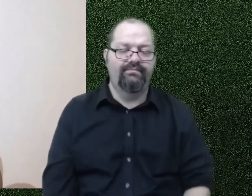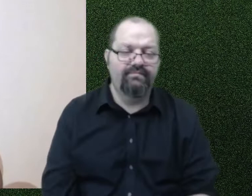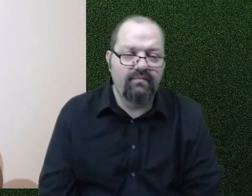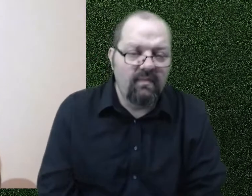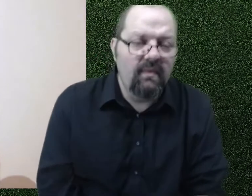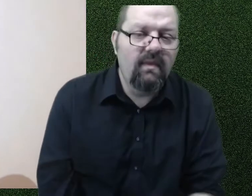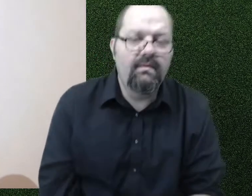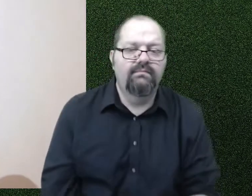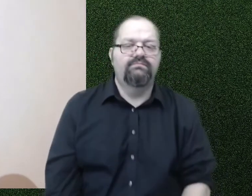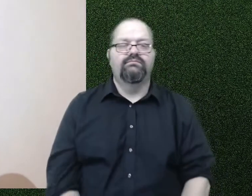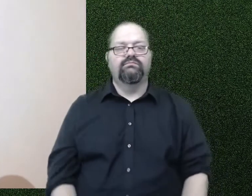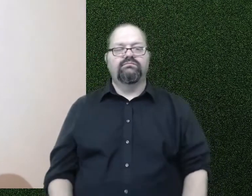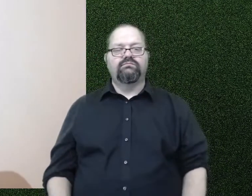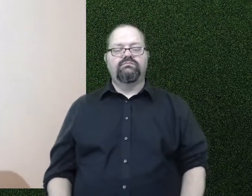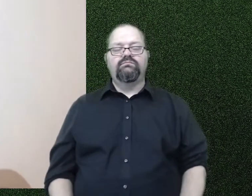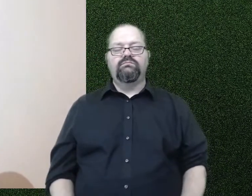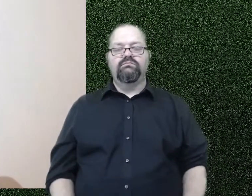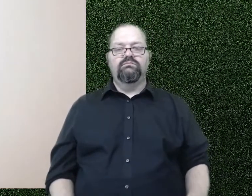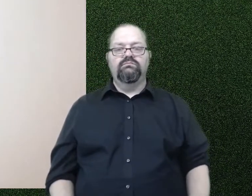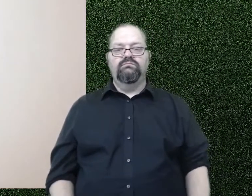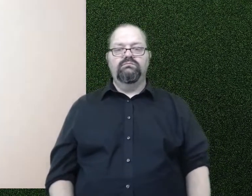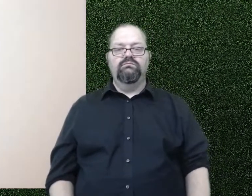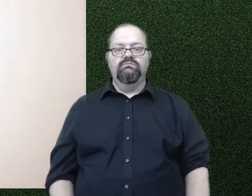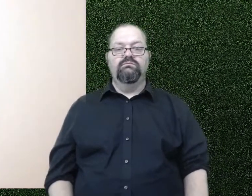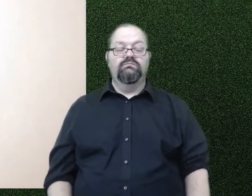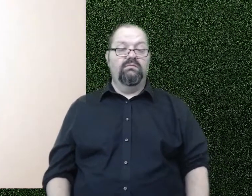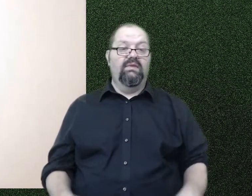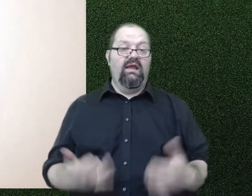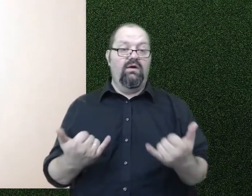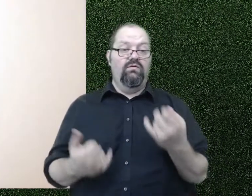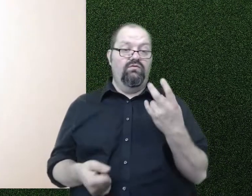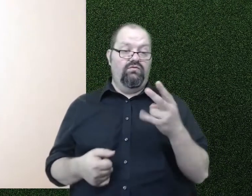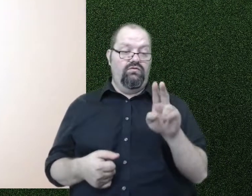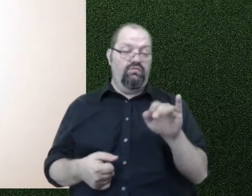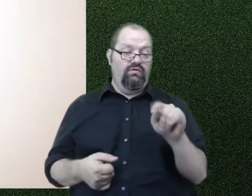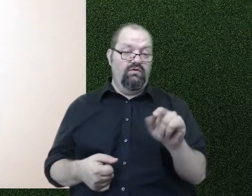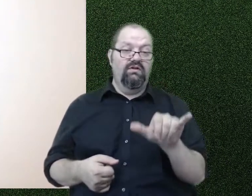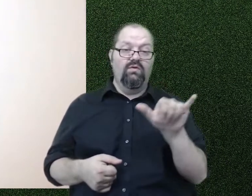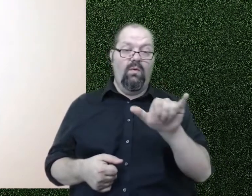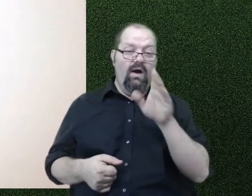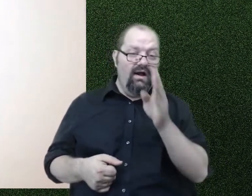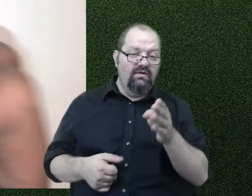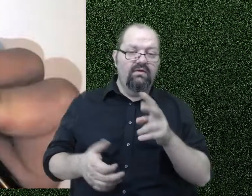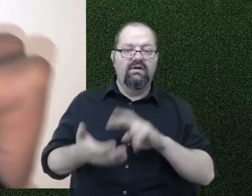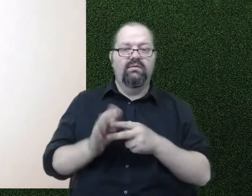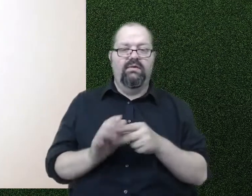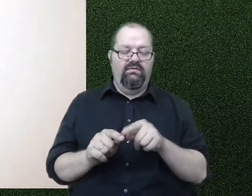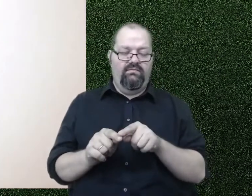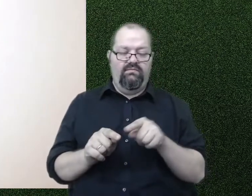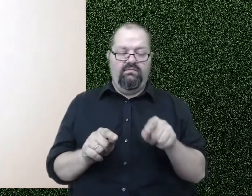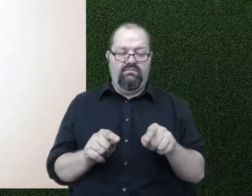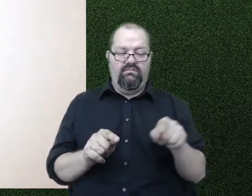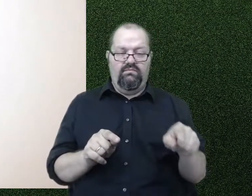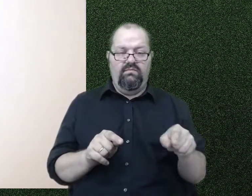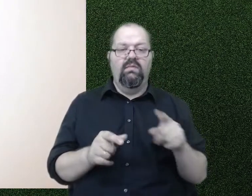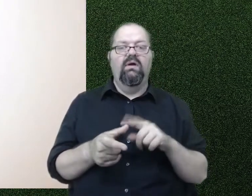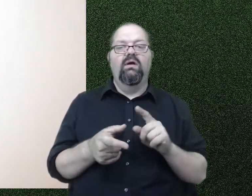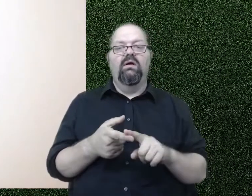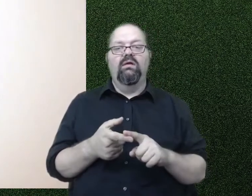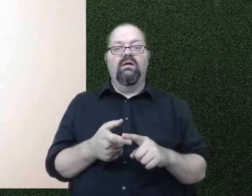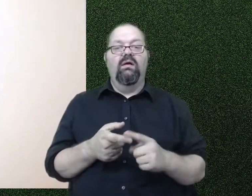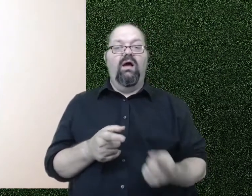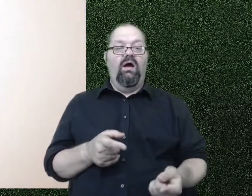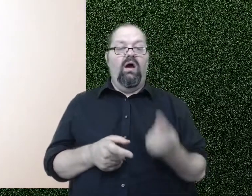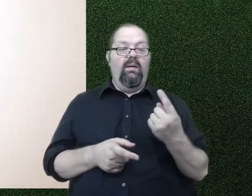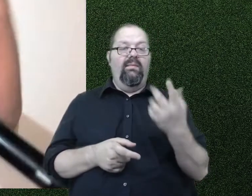I'm imagining some perspective. I want to go 2 units in the y direction. And then I want to go up 5 units in the